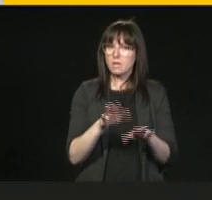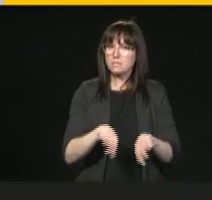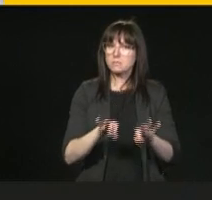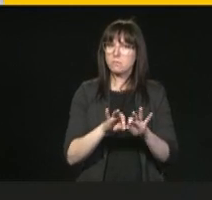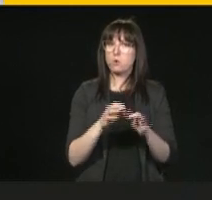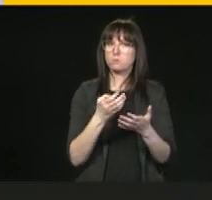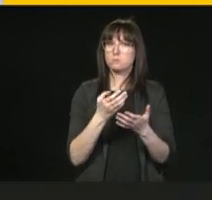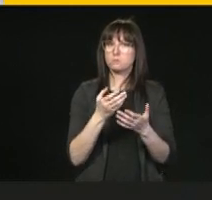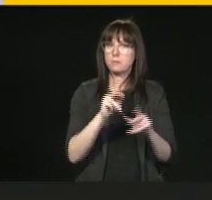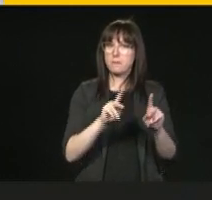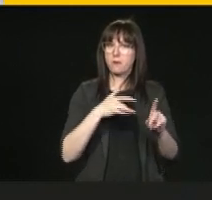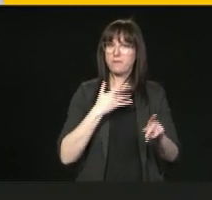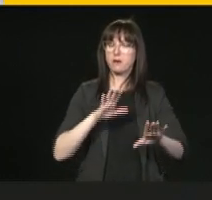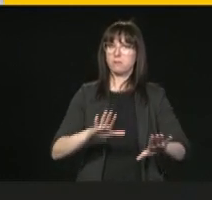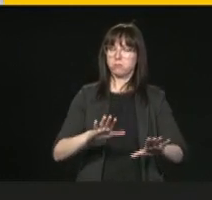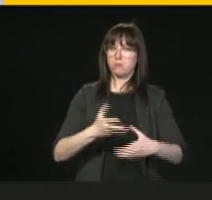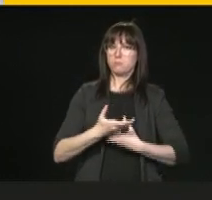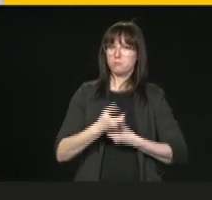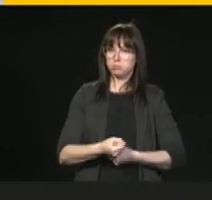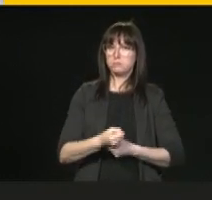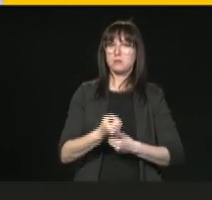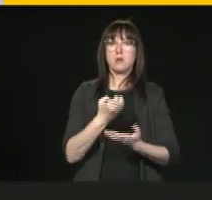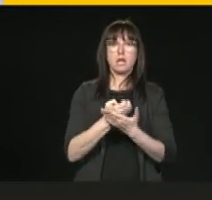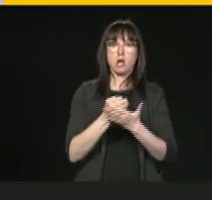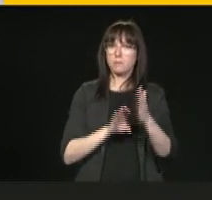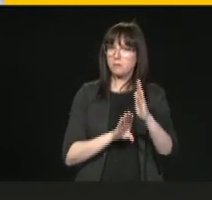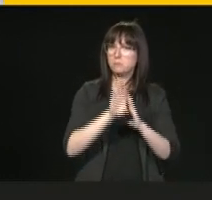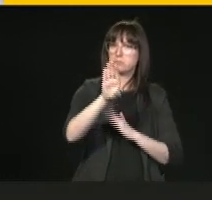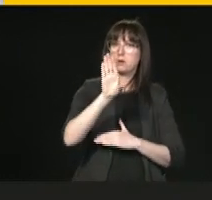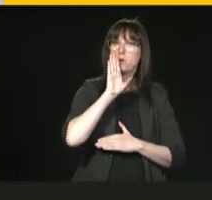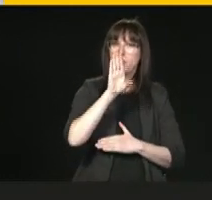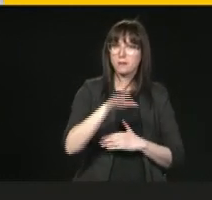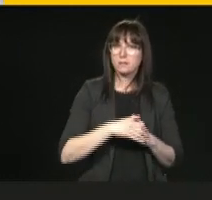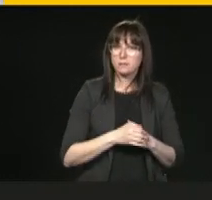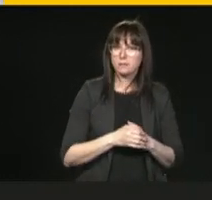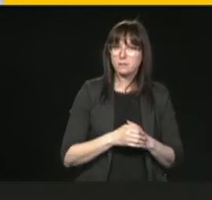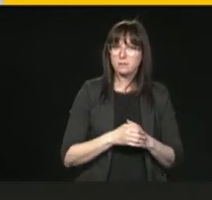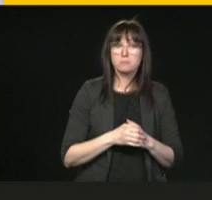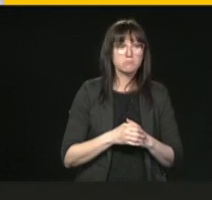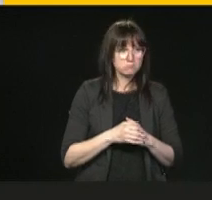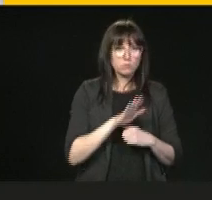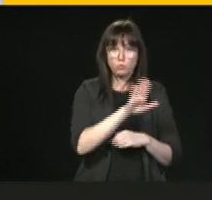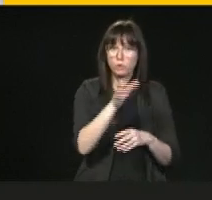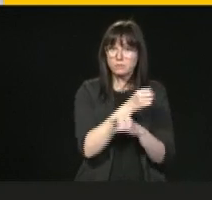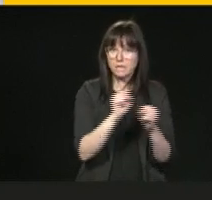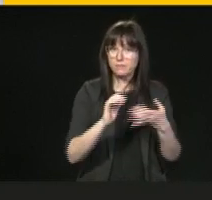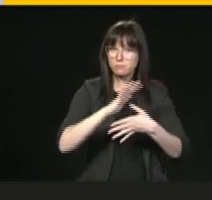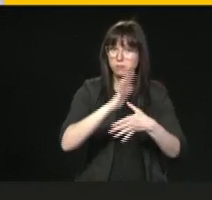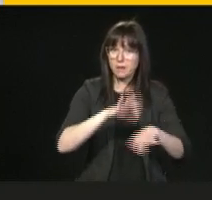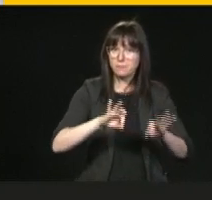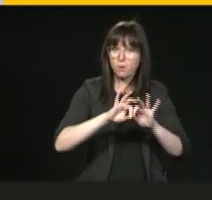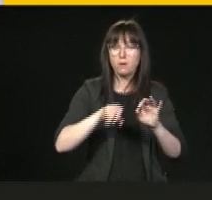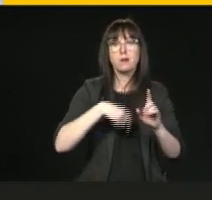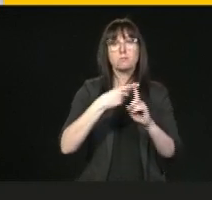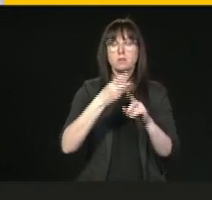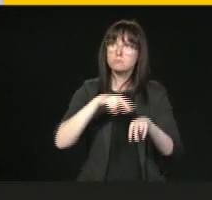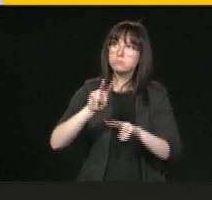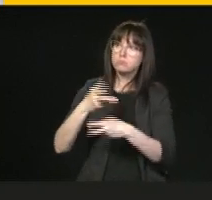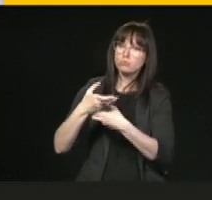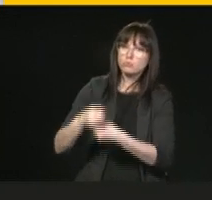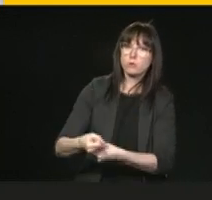economy will recover and that not only can we keep ourselves safe, but we can